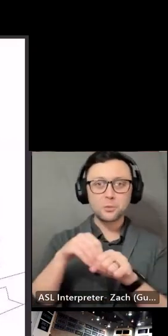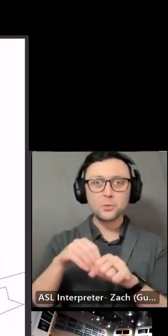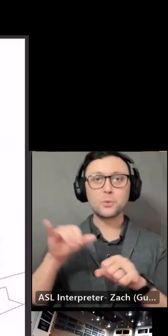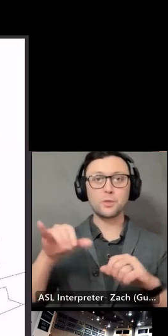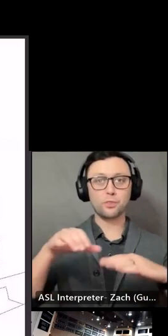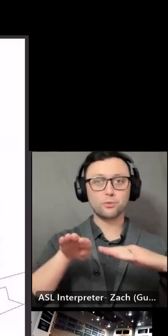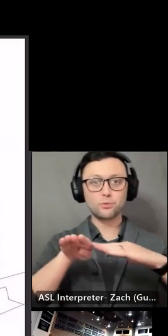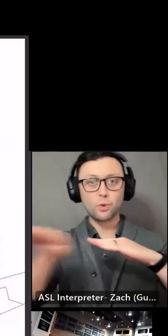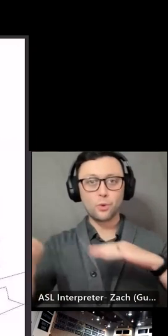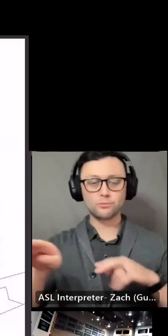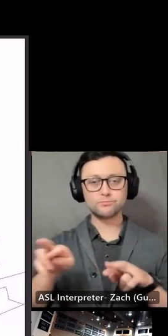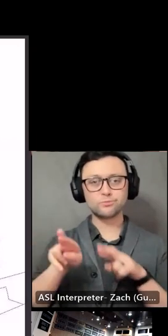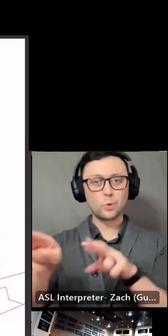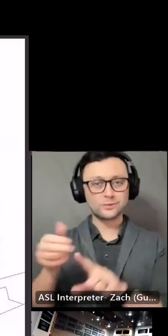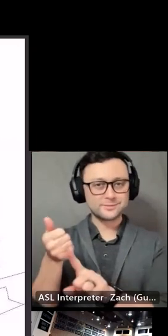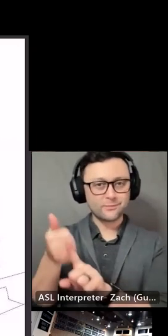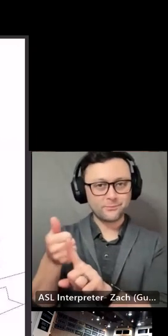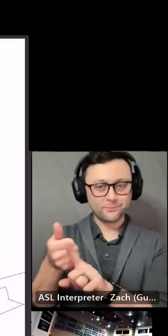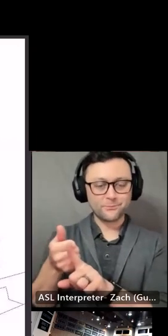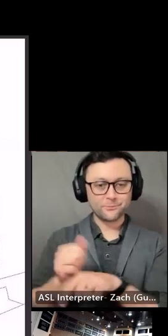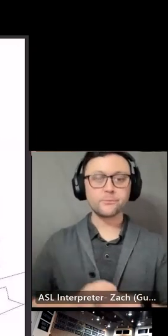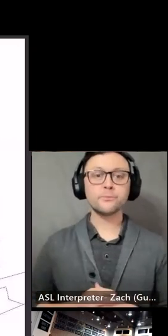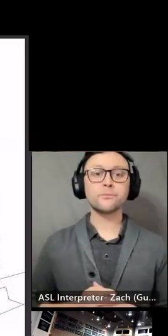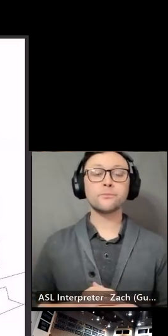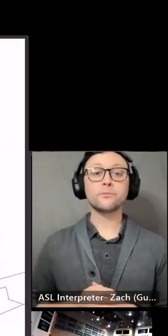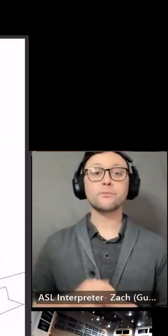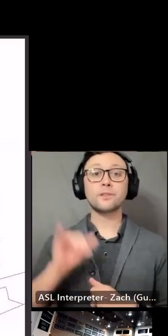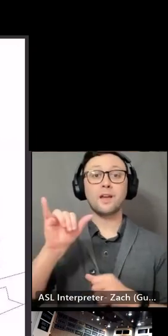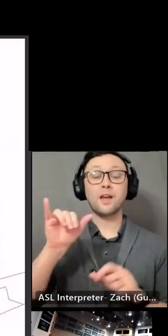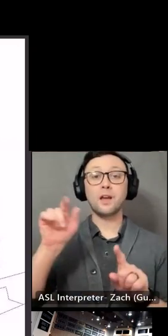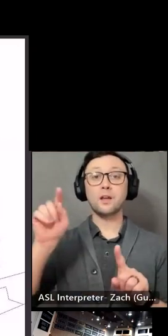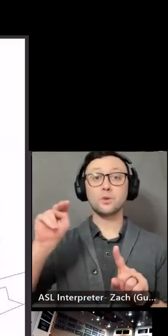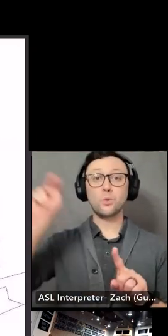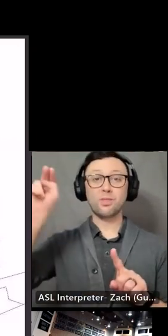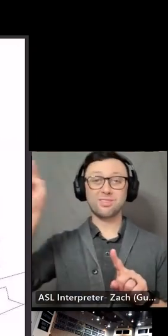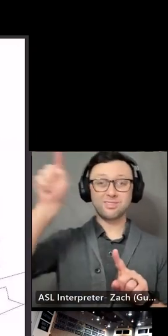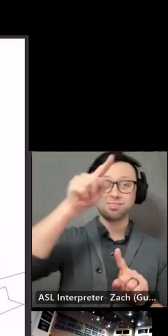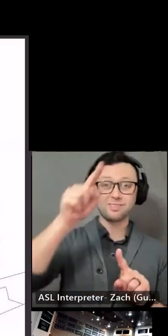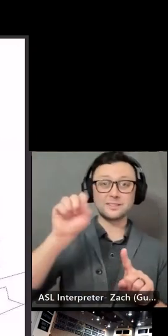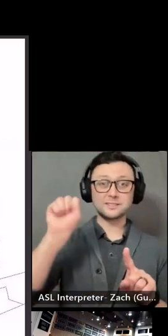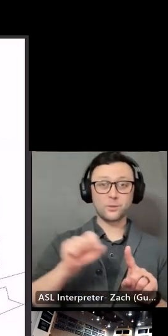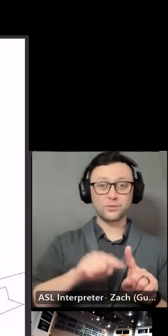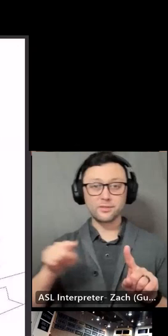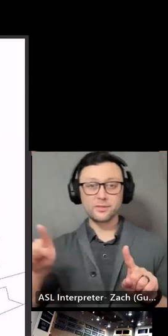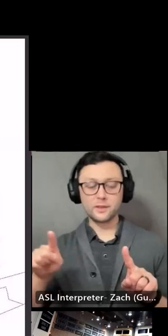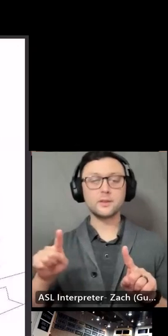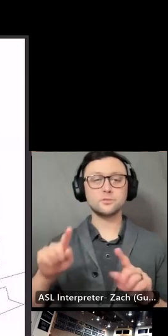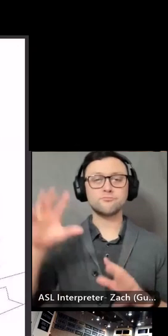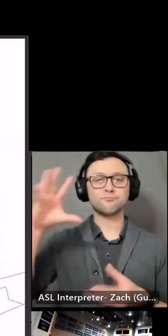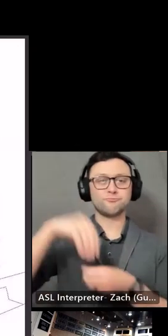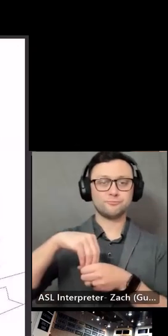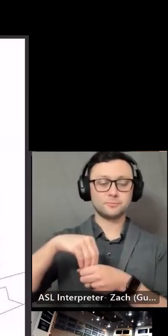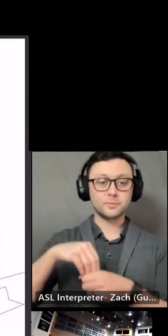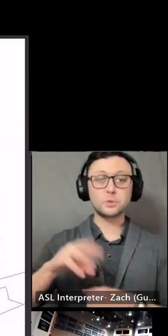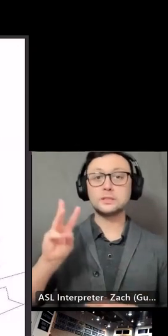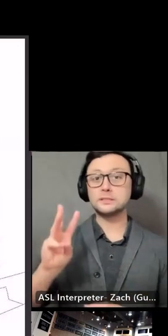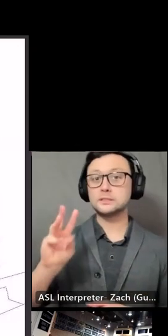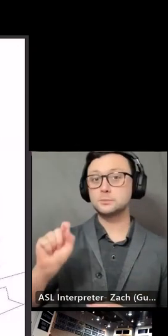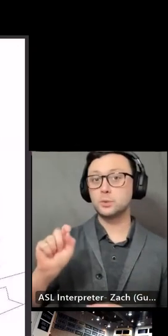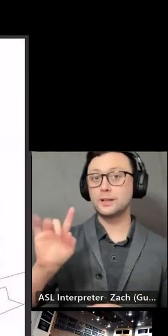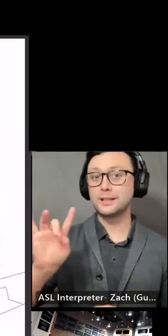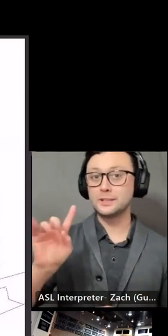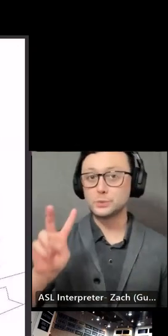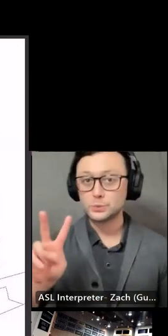roadway, which is accessing the northern part of our site, but would also provide access to those parcels. For 6.82